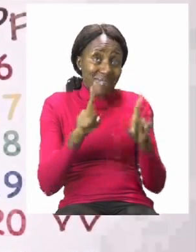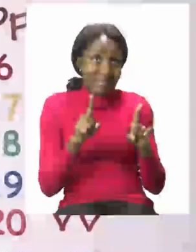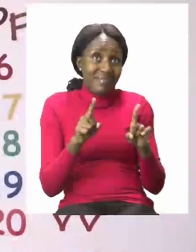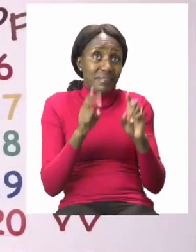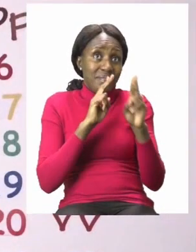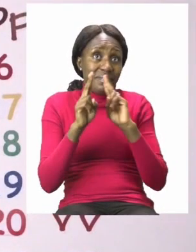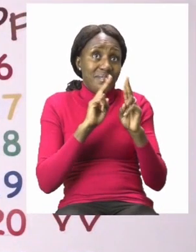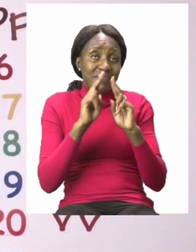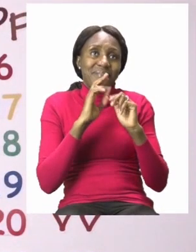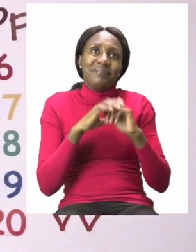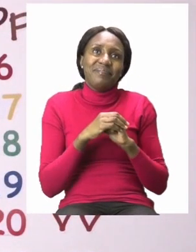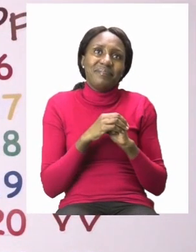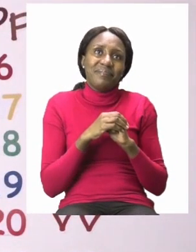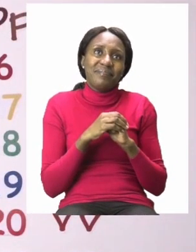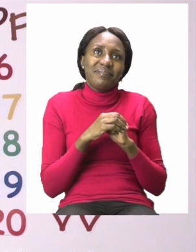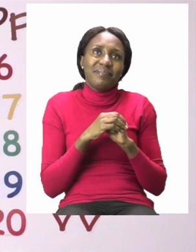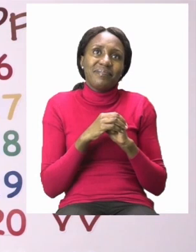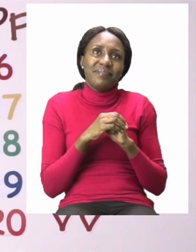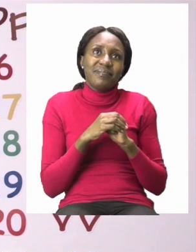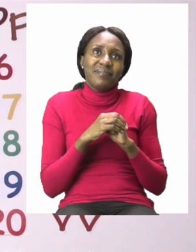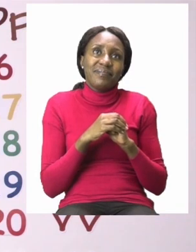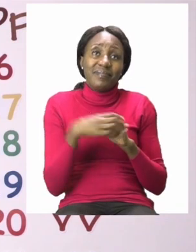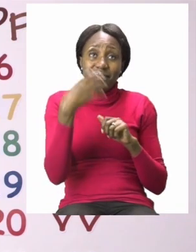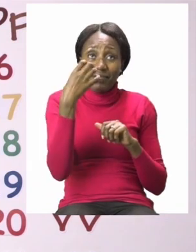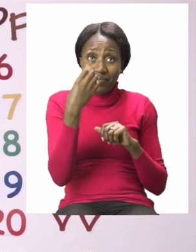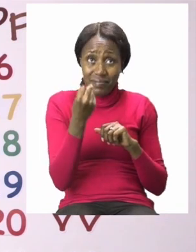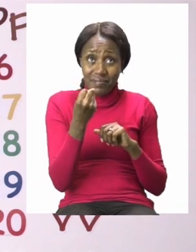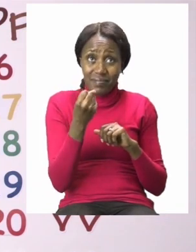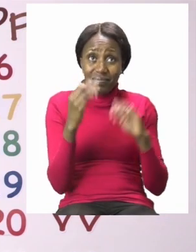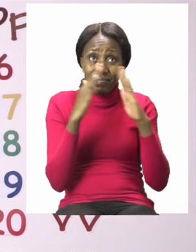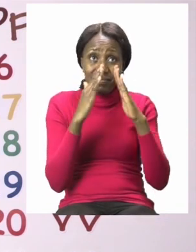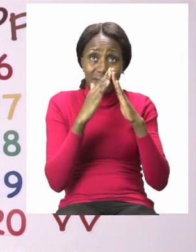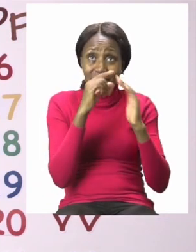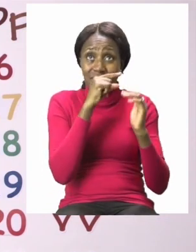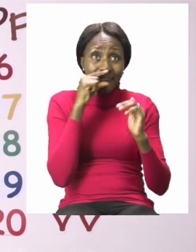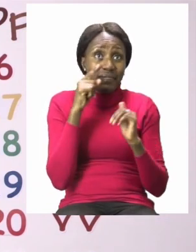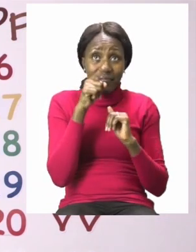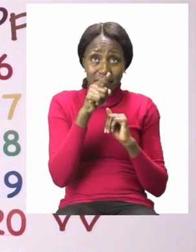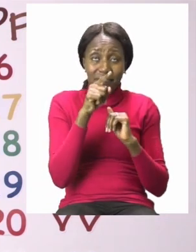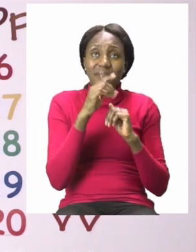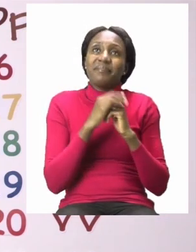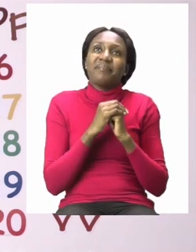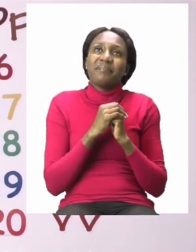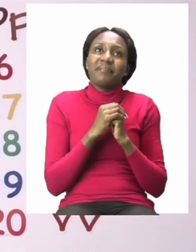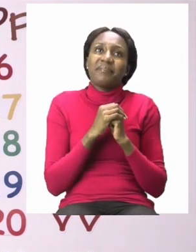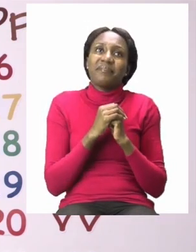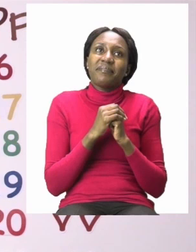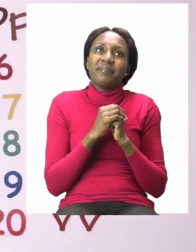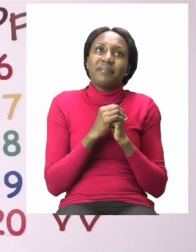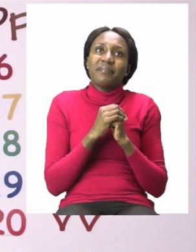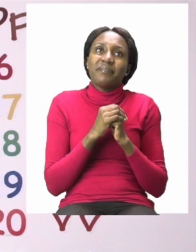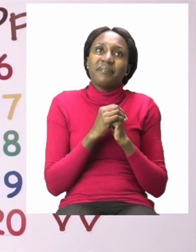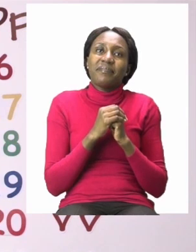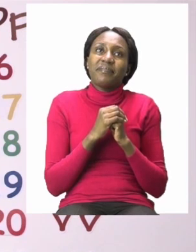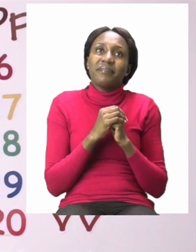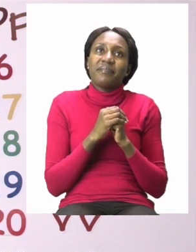them. The first type of house that I have is called an igloo. Everyone,